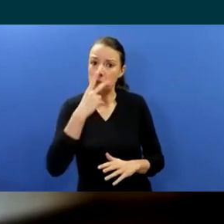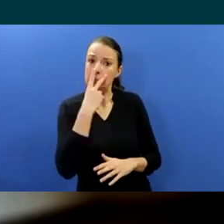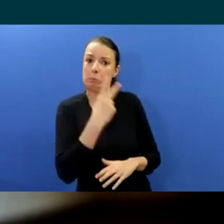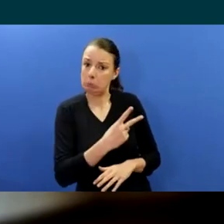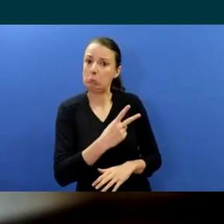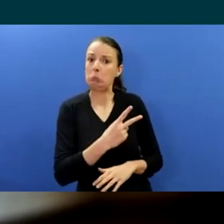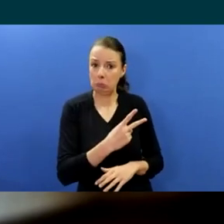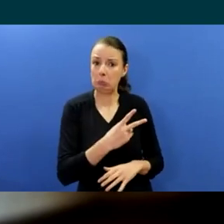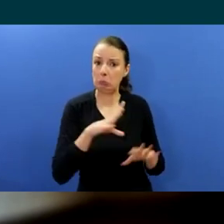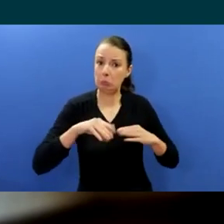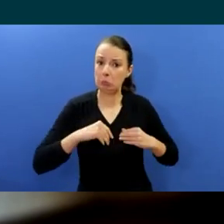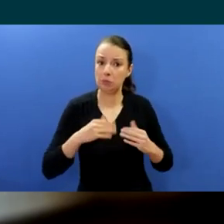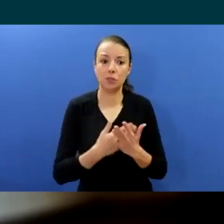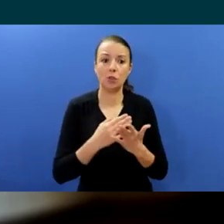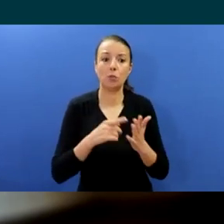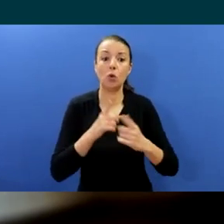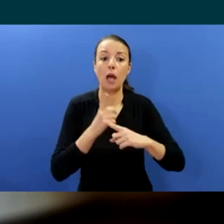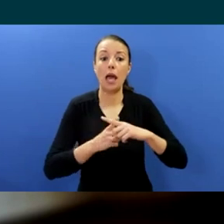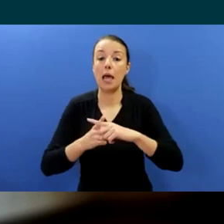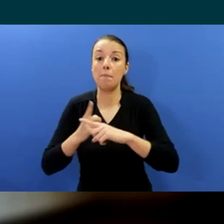of participation from